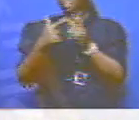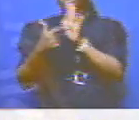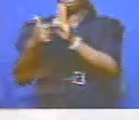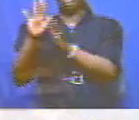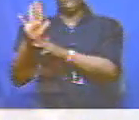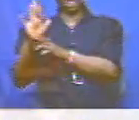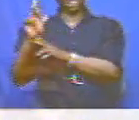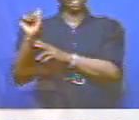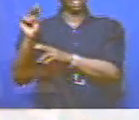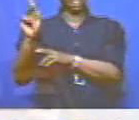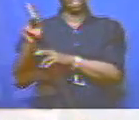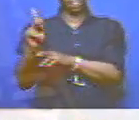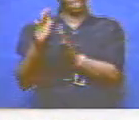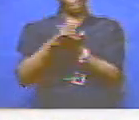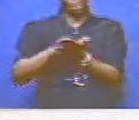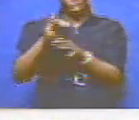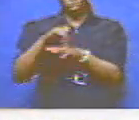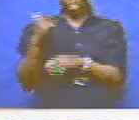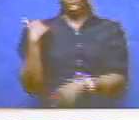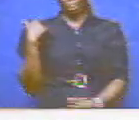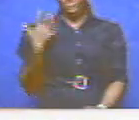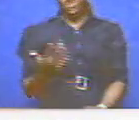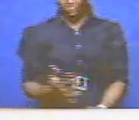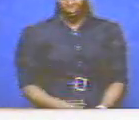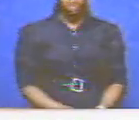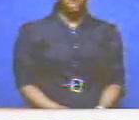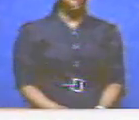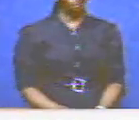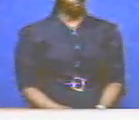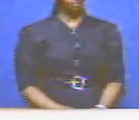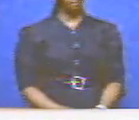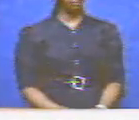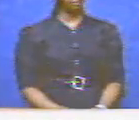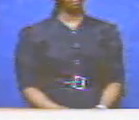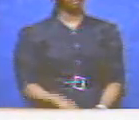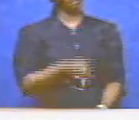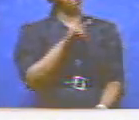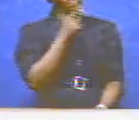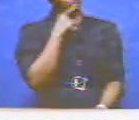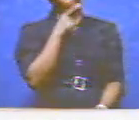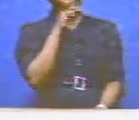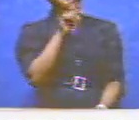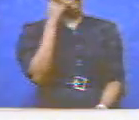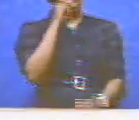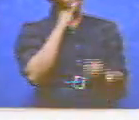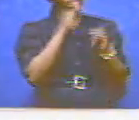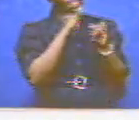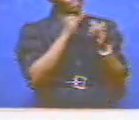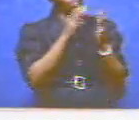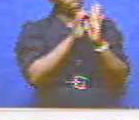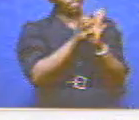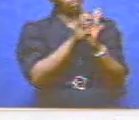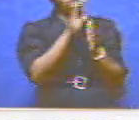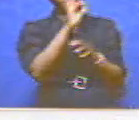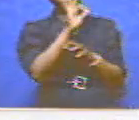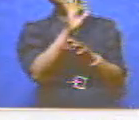It's all based on statistics. Precisely. Okay. Now, I have the next question. I had actually mentioned this to you before the interview. For example, three